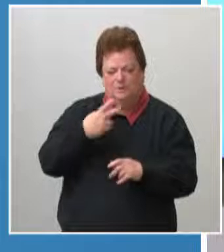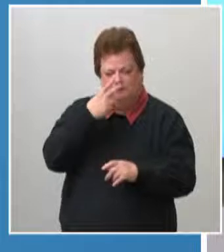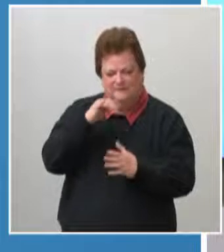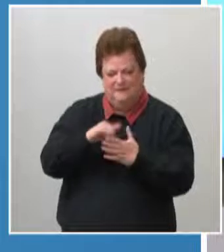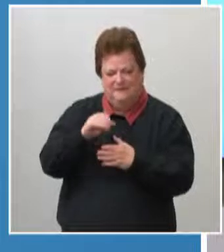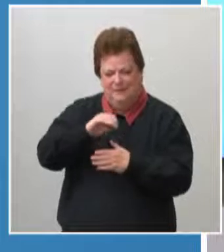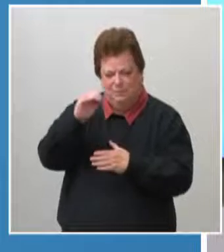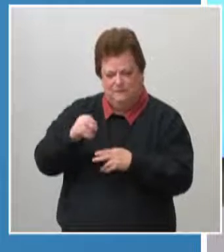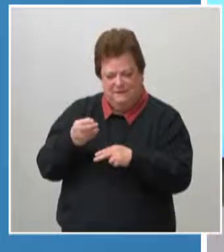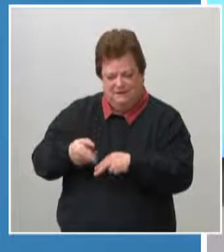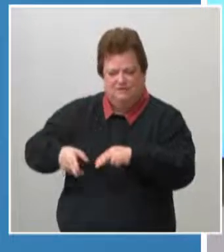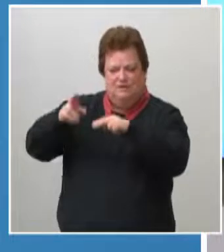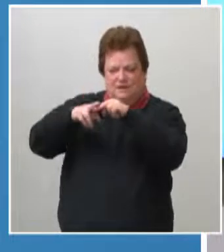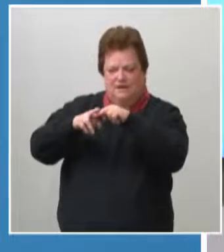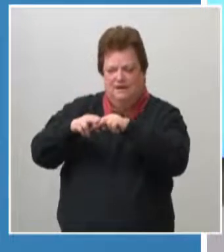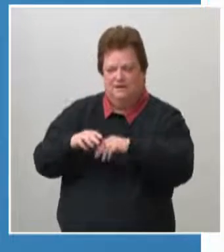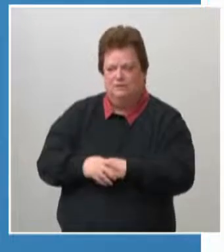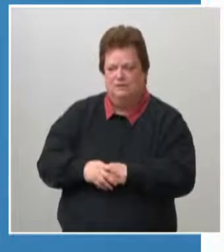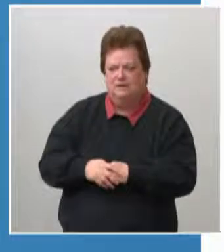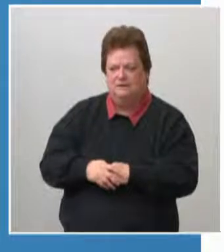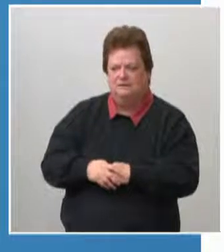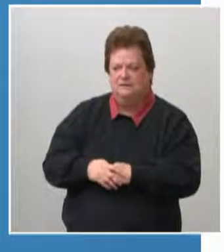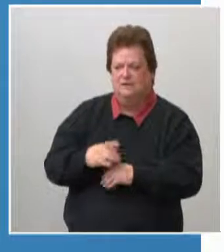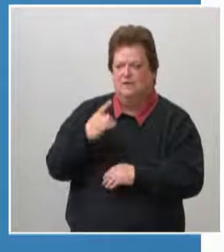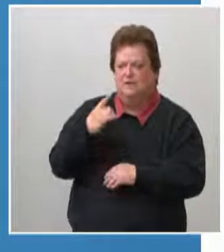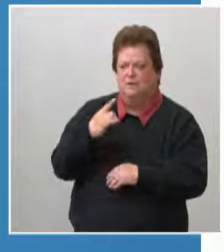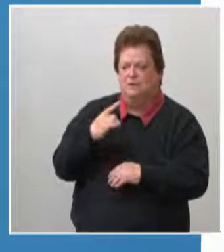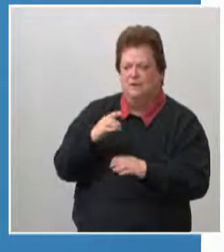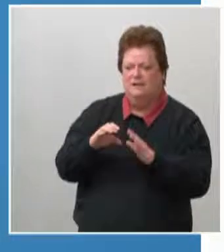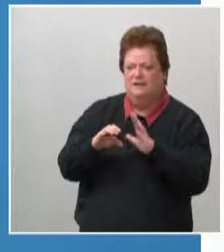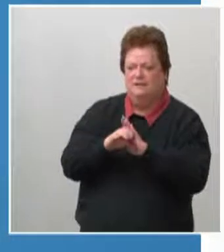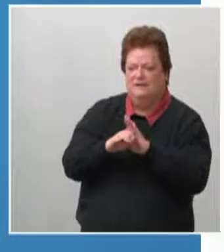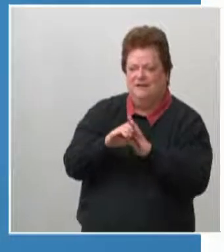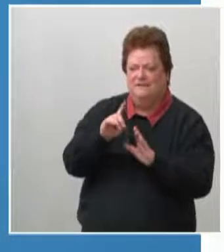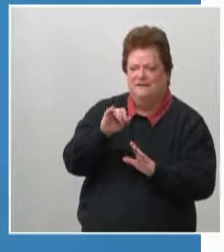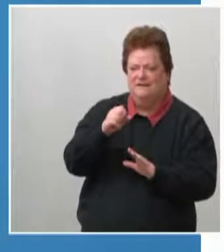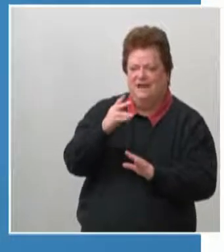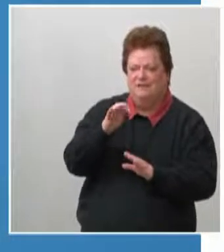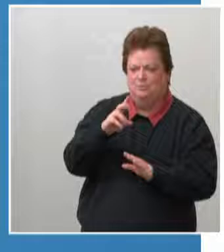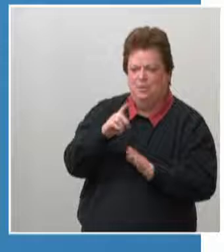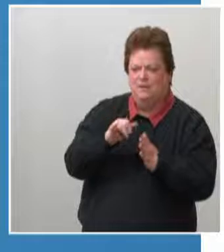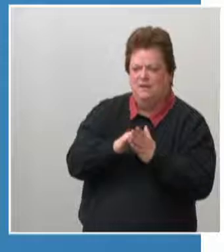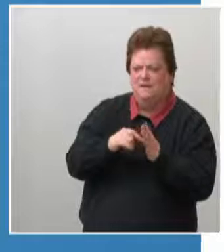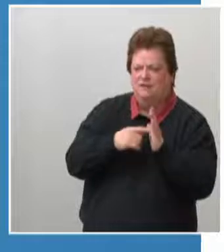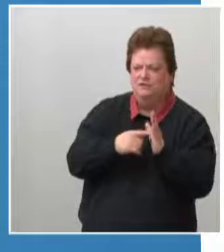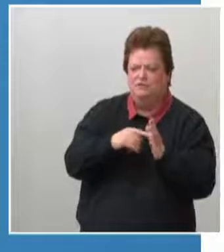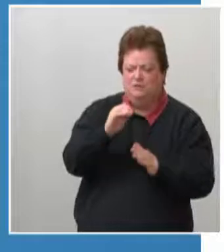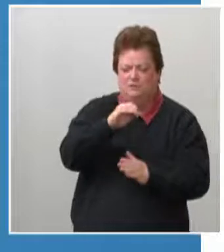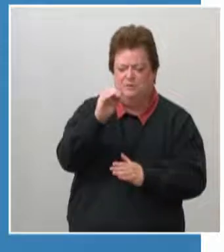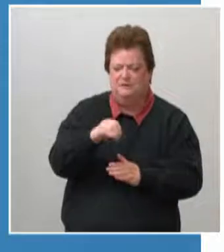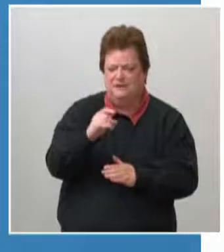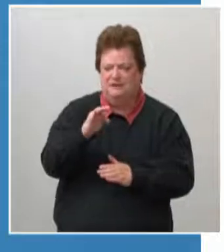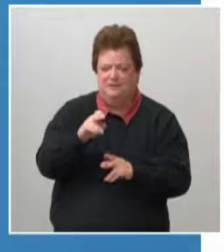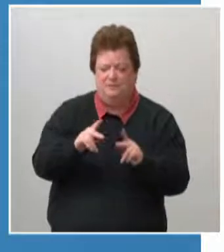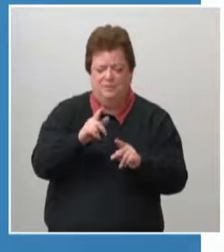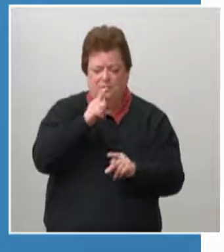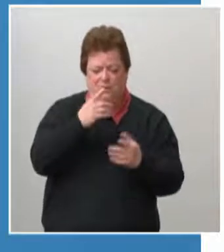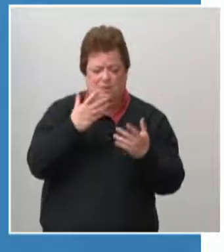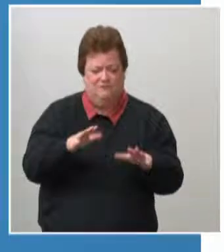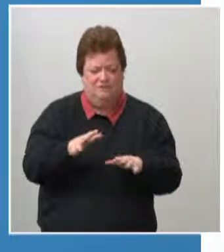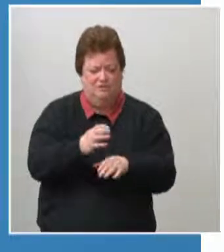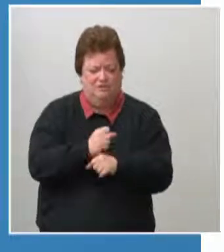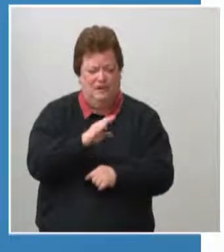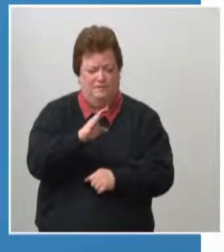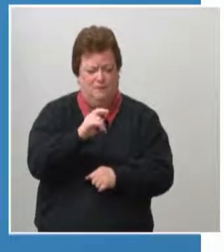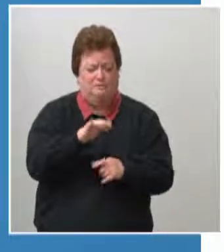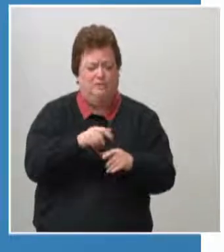percentage increase. And I want to share a snapshot from the dashboard that shows the percentage of those who have received a booster by